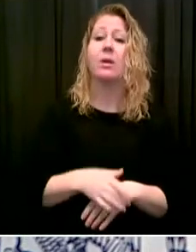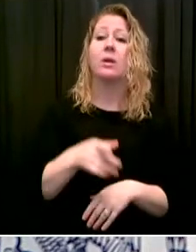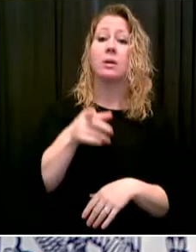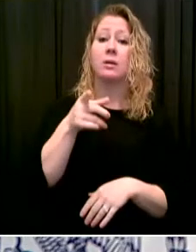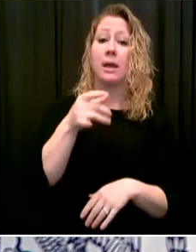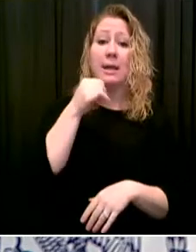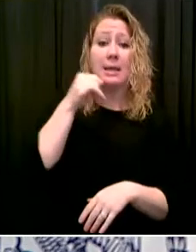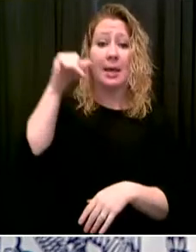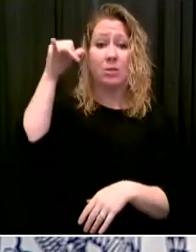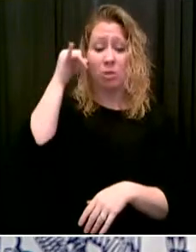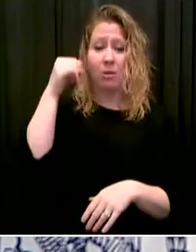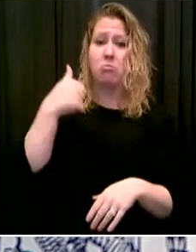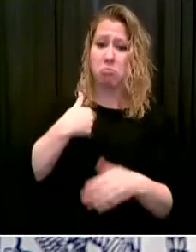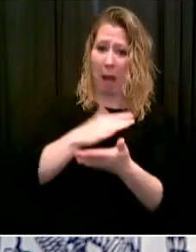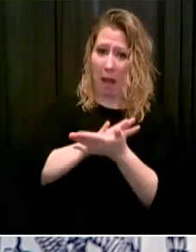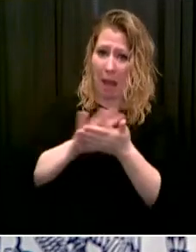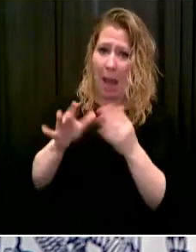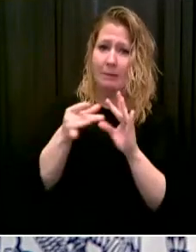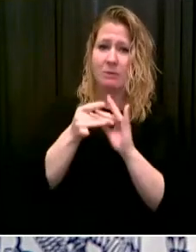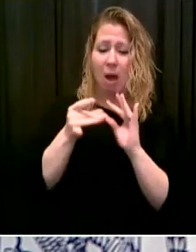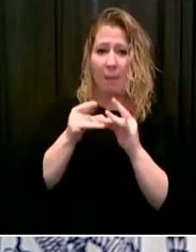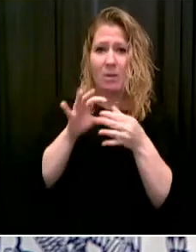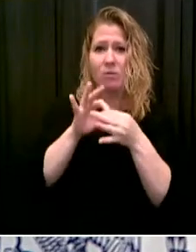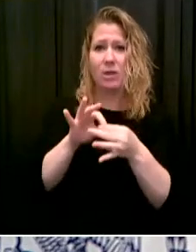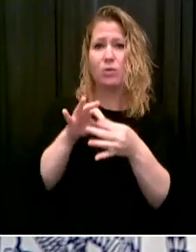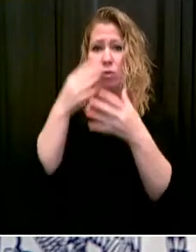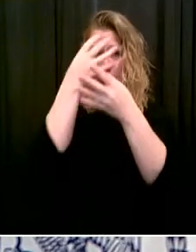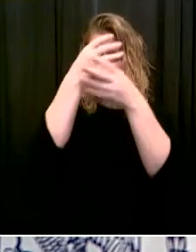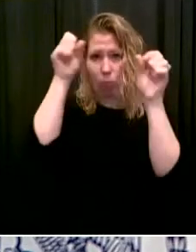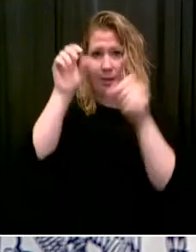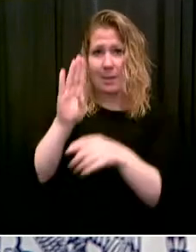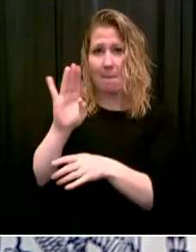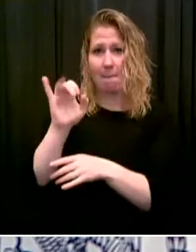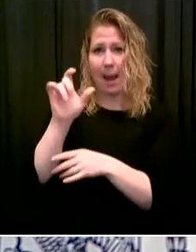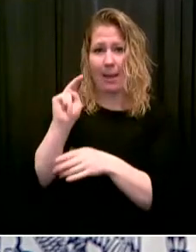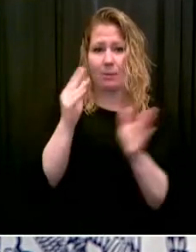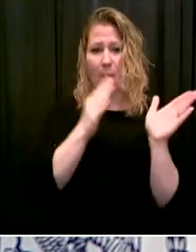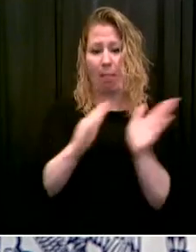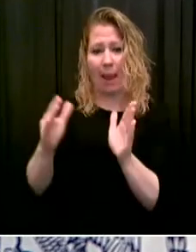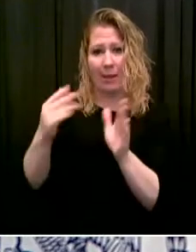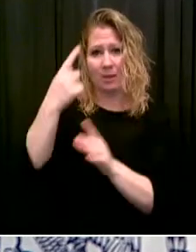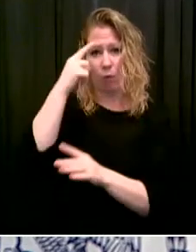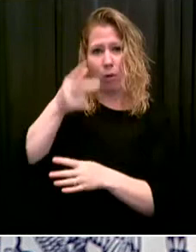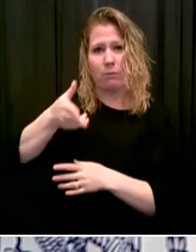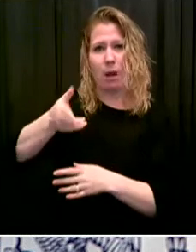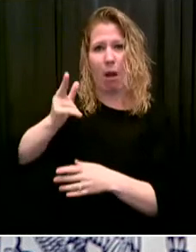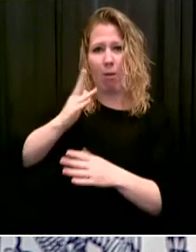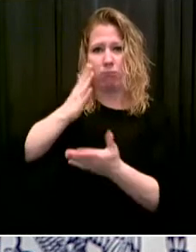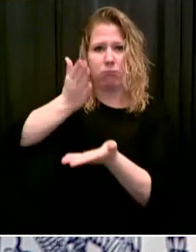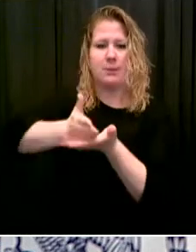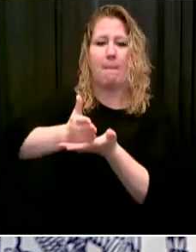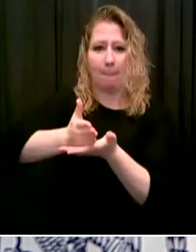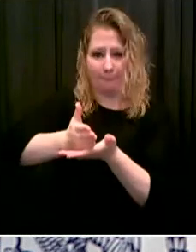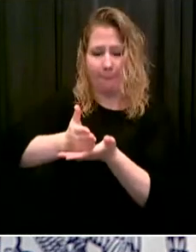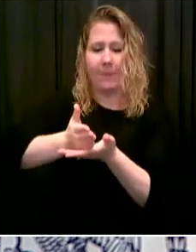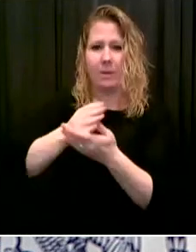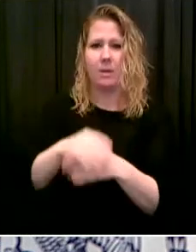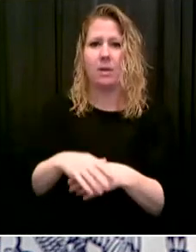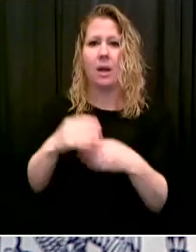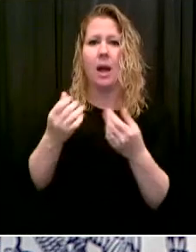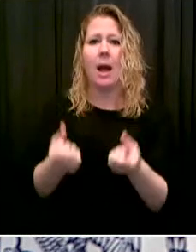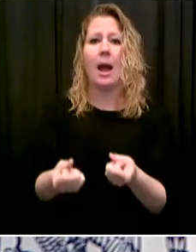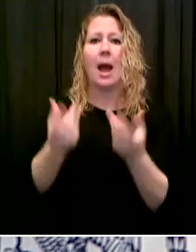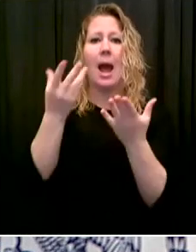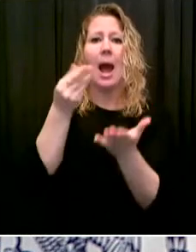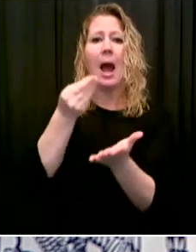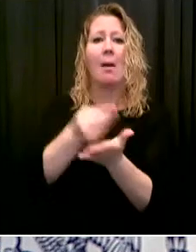which will give the city some latitude to redirect COVID funds towards public safety. How much money are you guys planning to move,